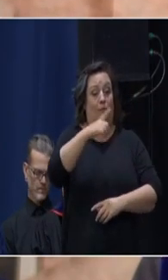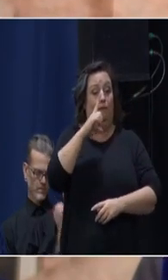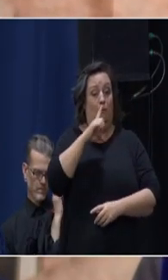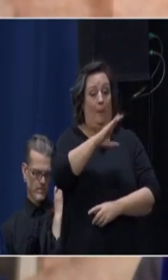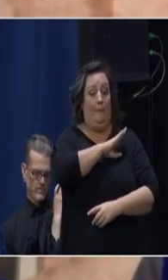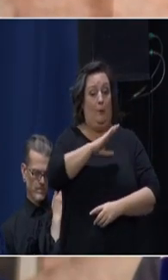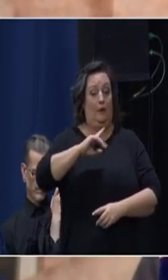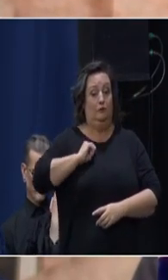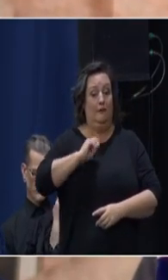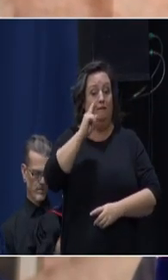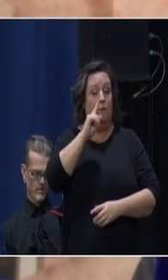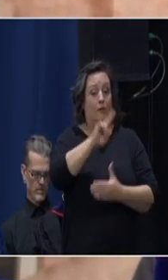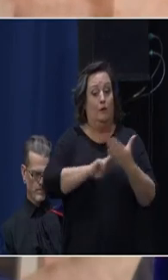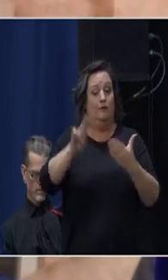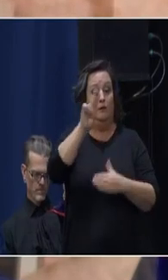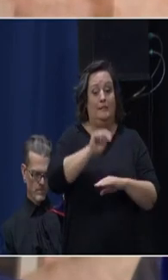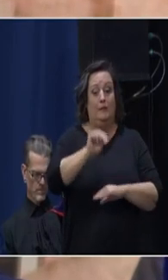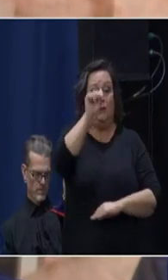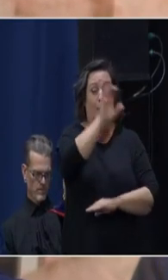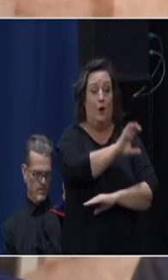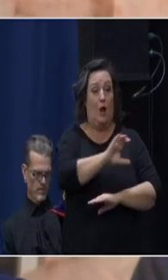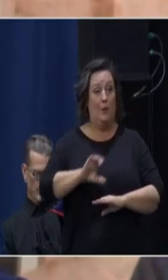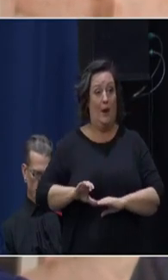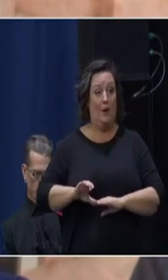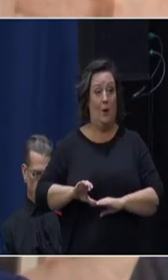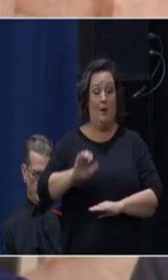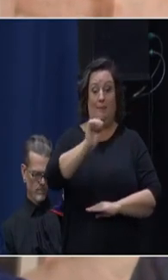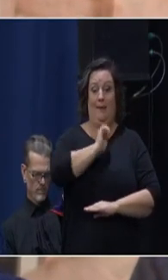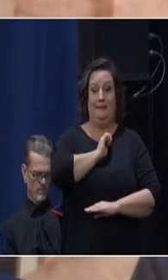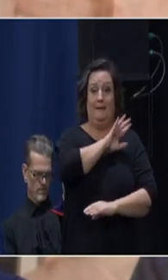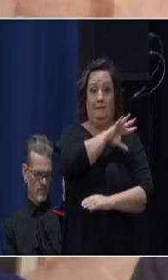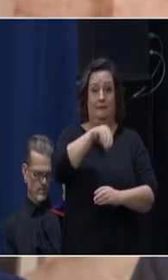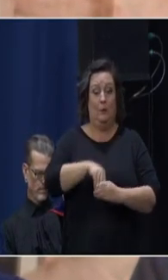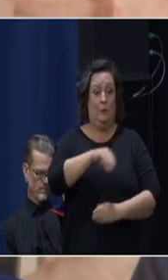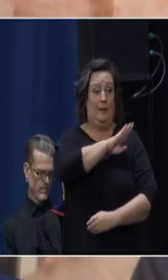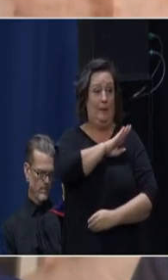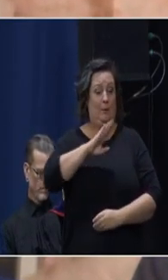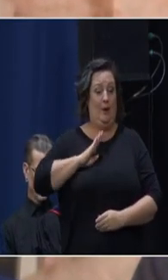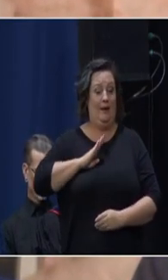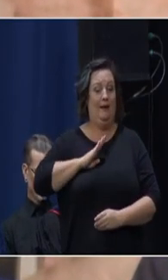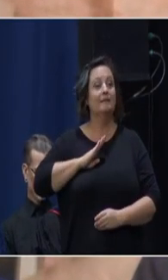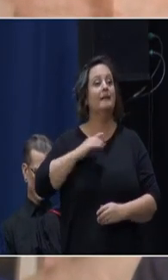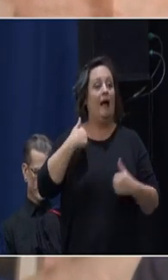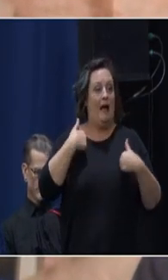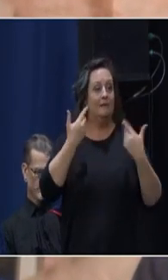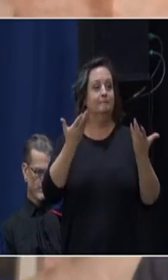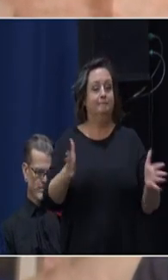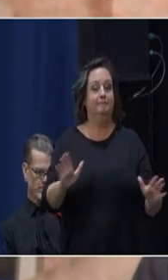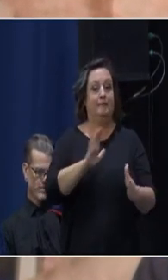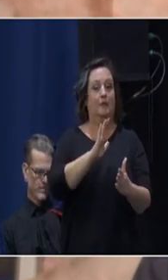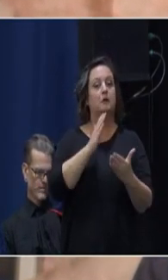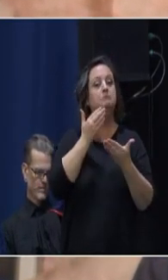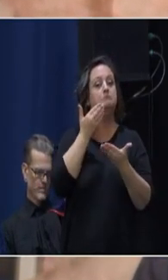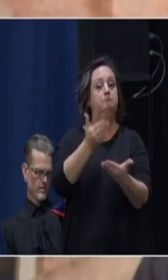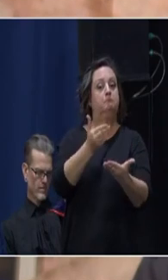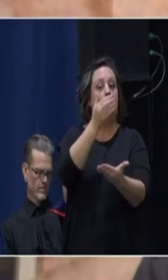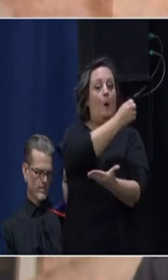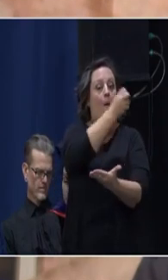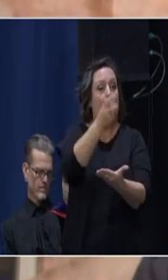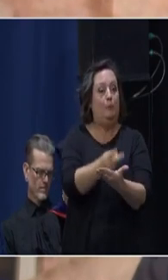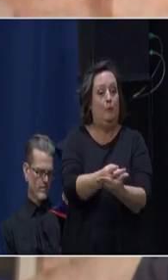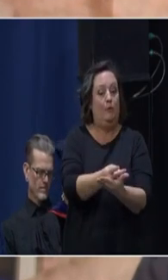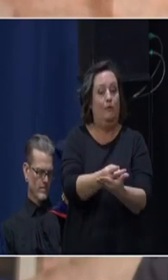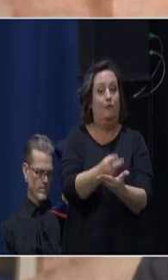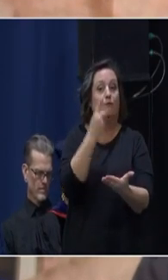University of Northern Colorado, and as a member of the board, I hereby authorize you to confer on this